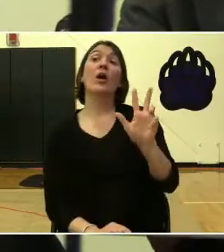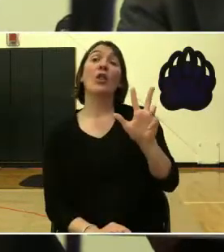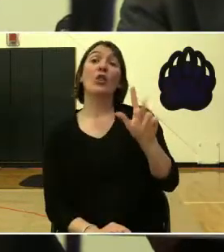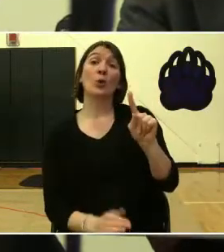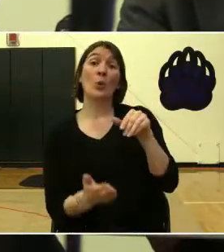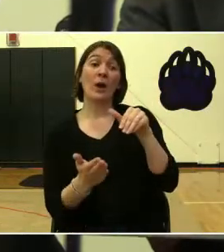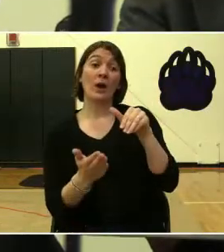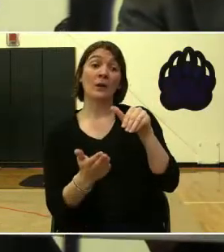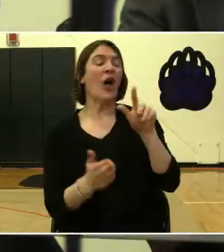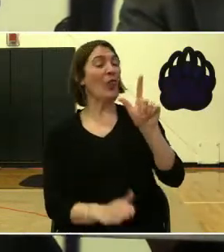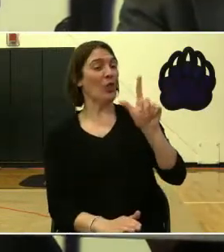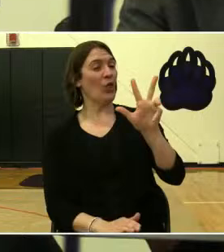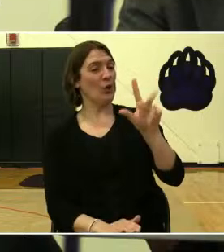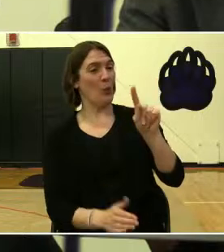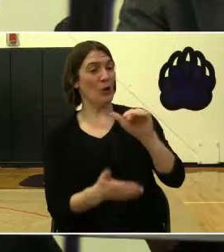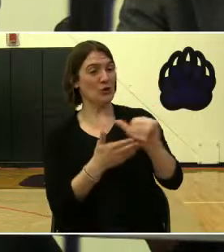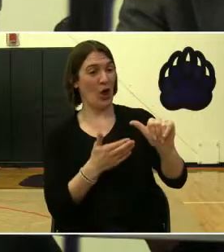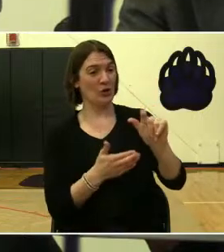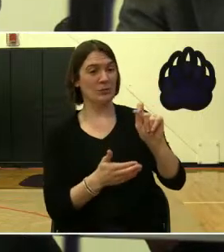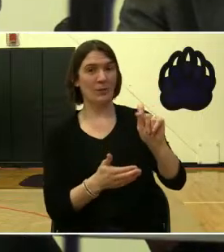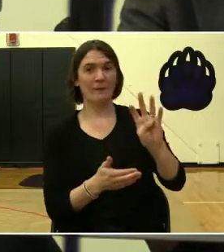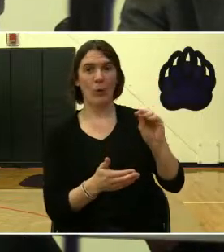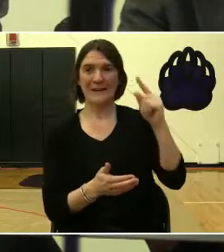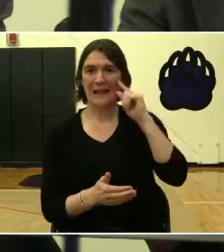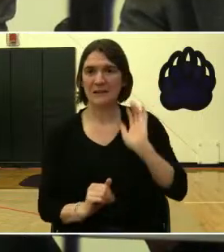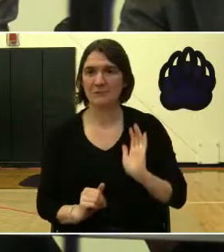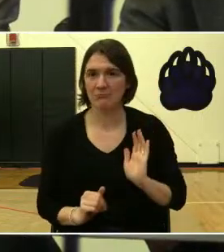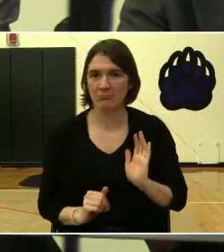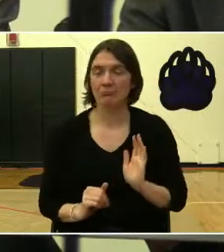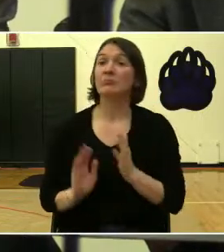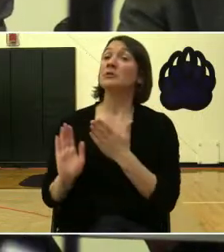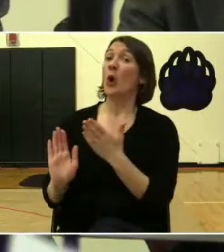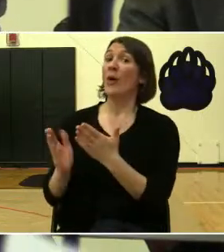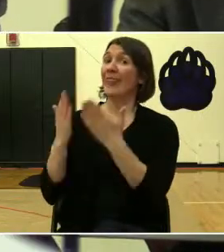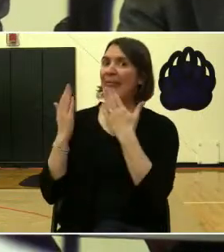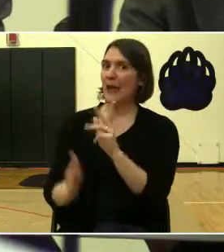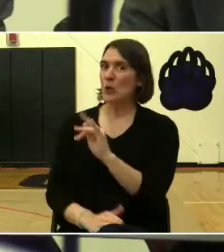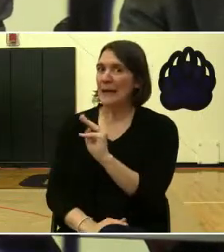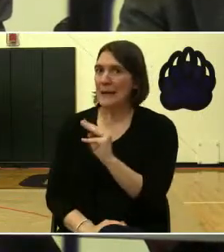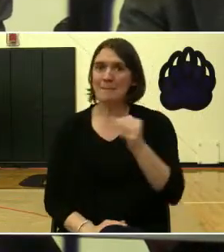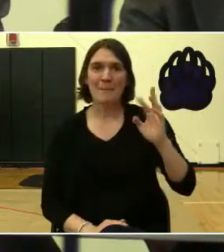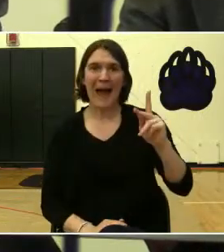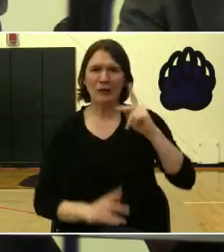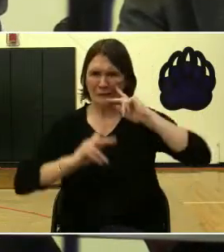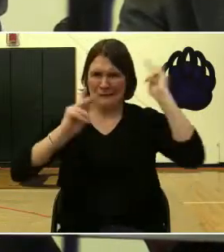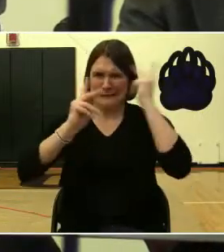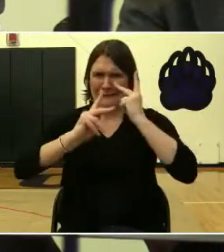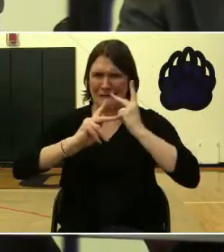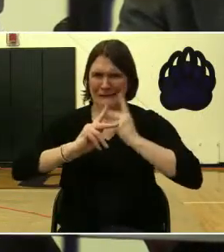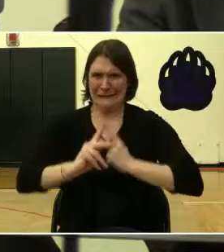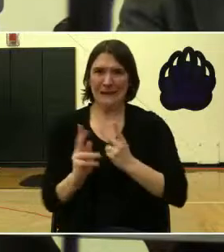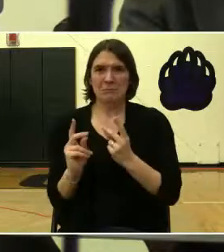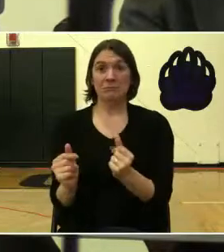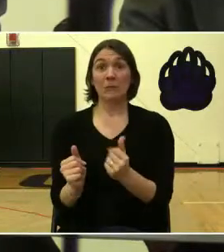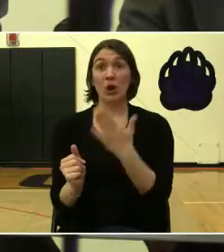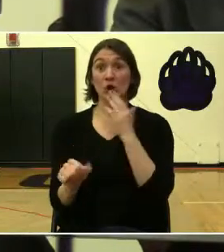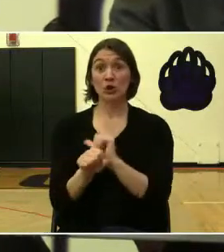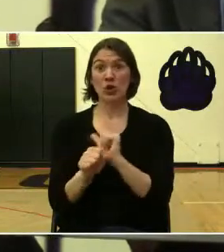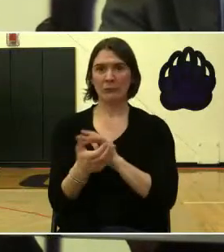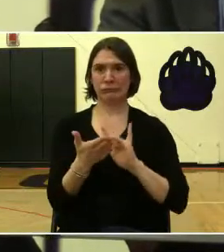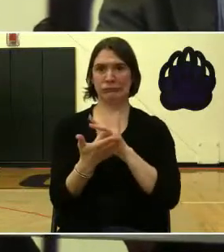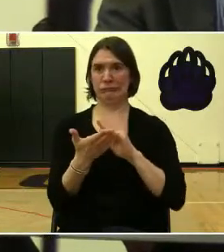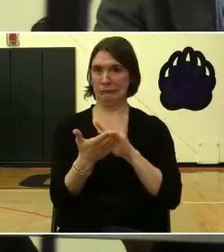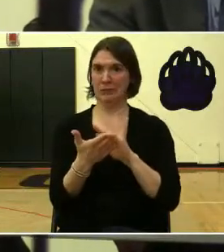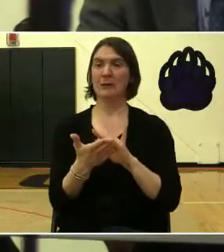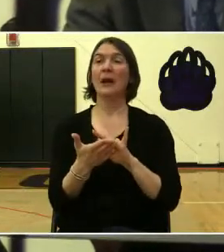3140 uh and I just want to uh express my appreciation to Kim and Patrick coming up with that number really quickly they